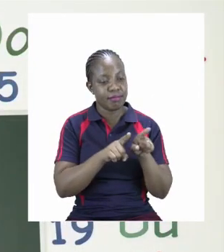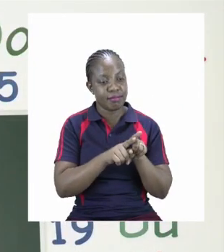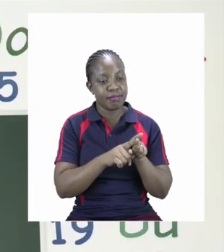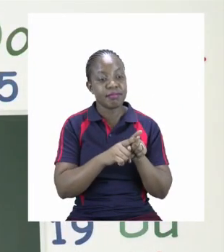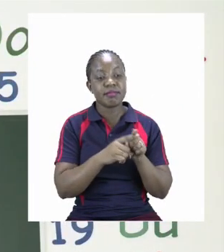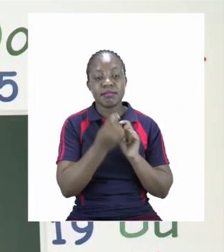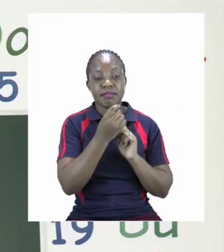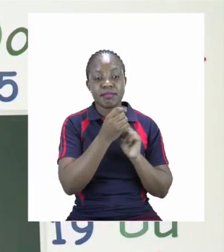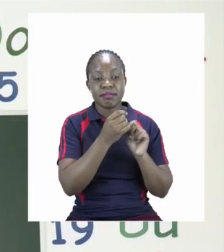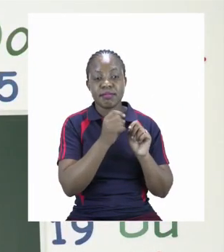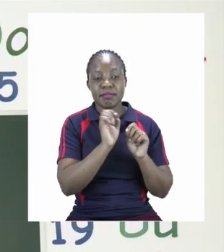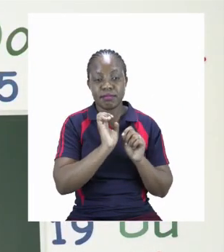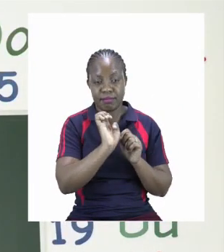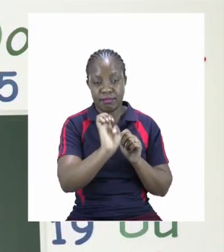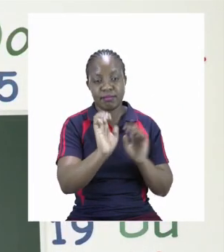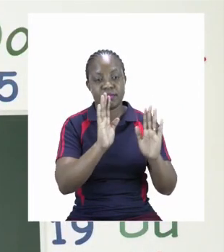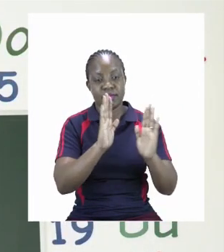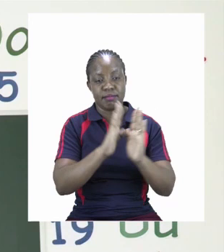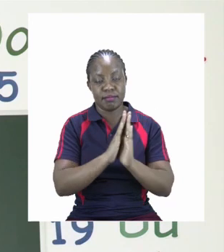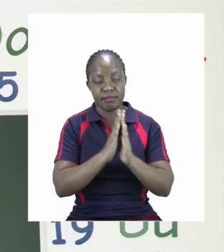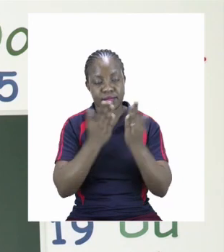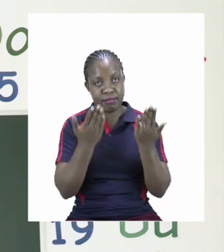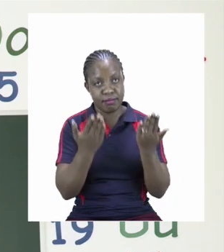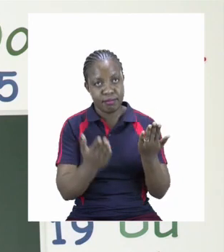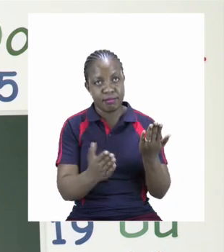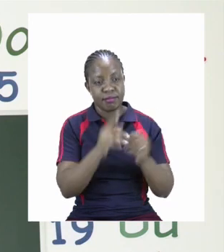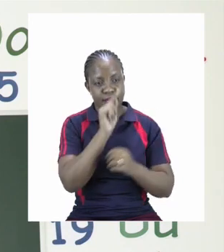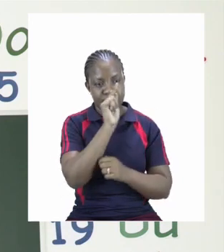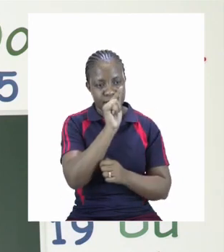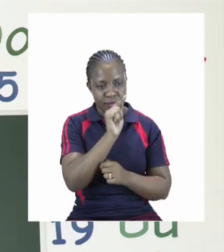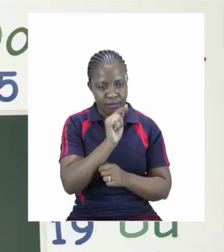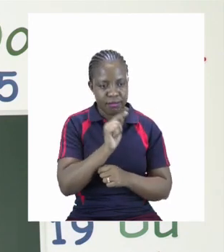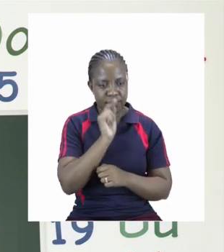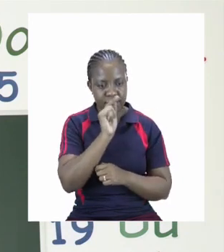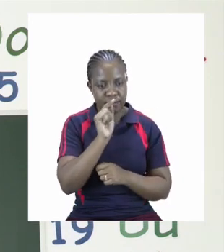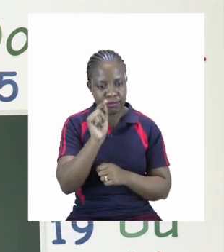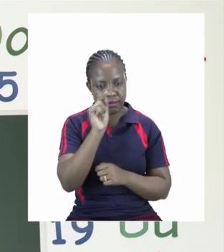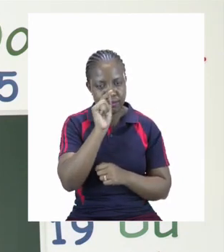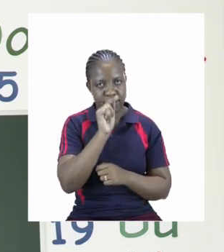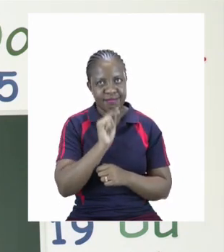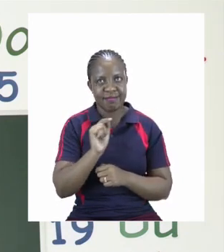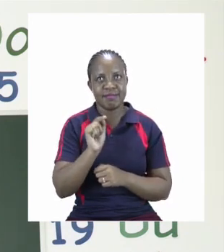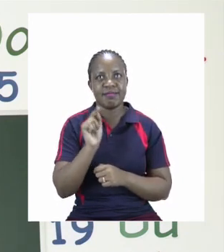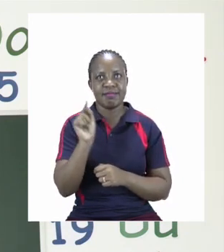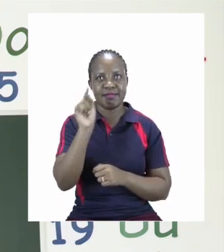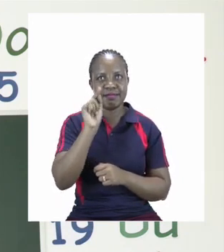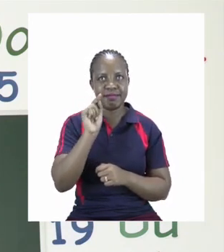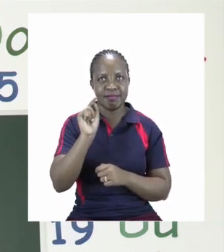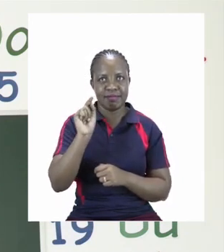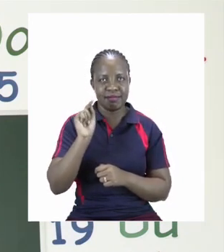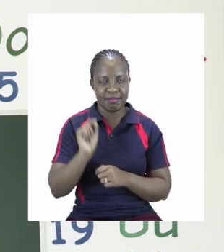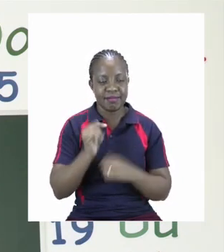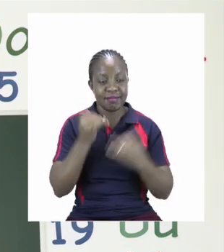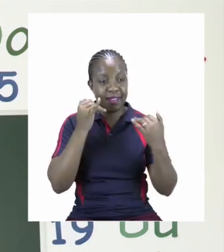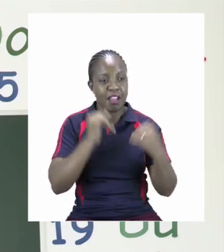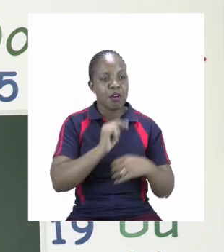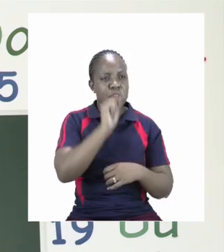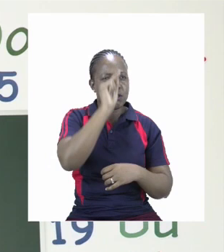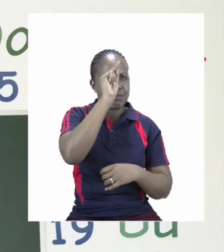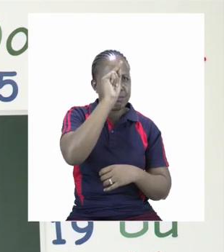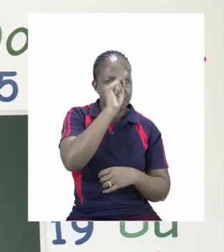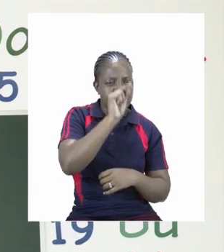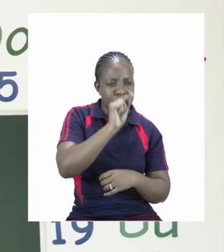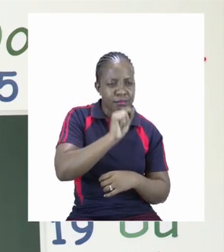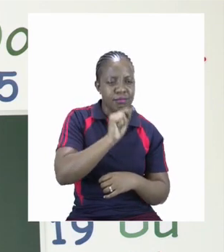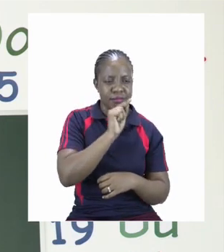and you have your word leg in your booklet. You are going to trace with me. Now the first letter we